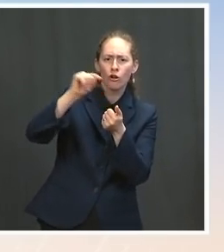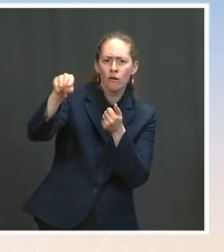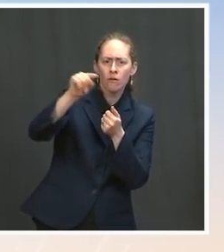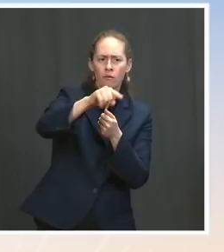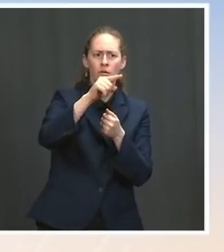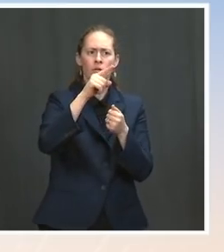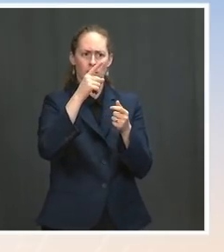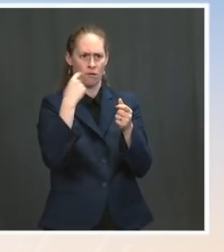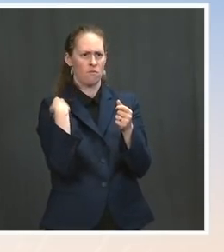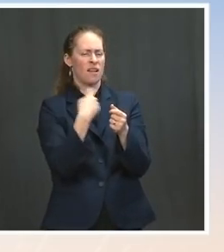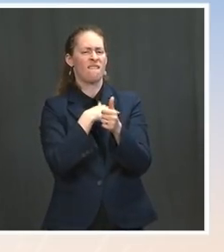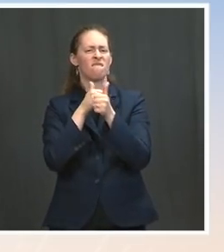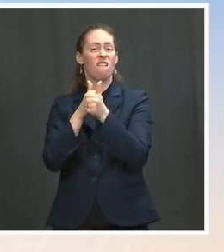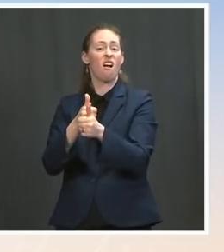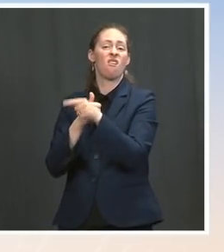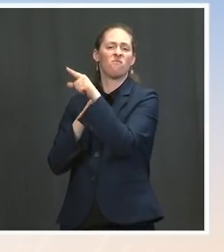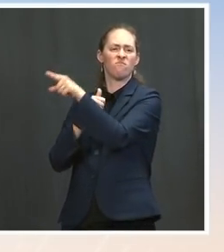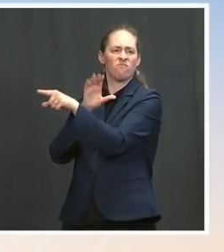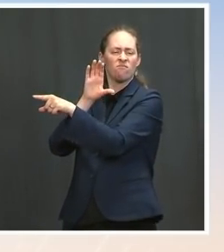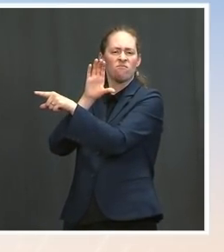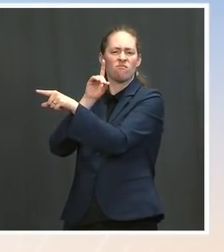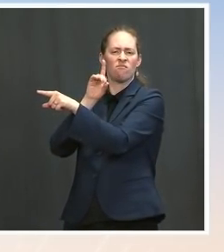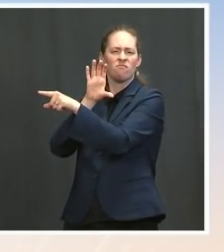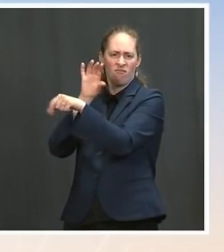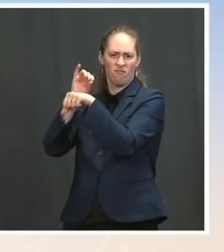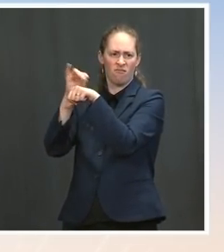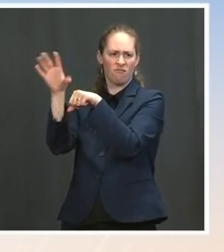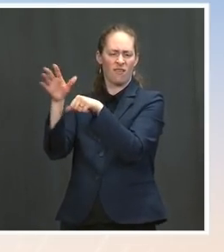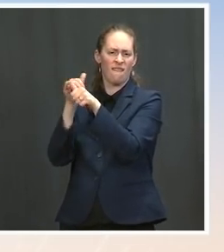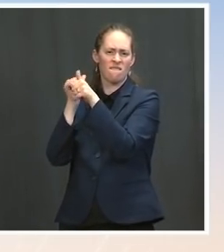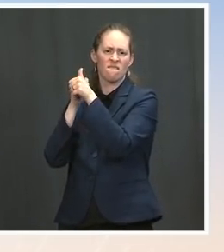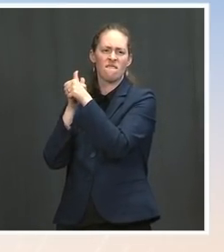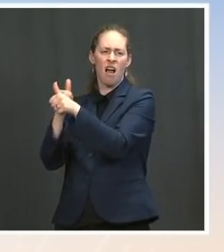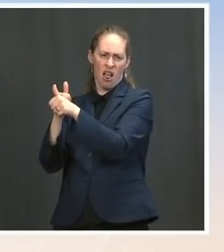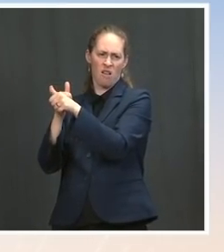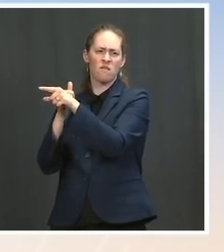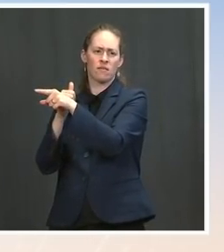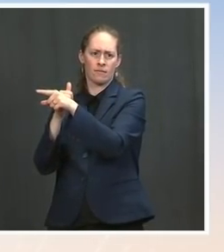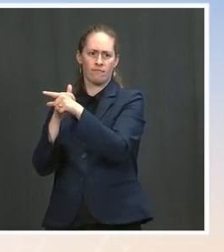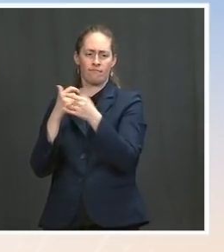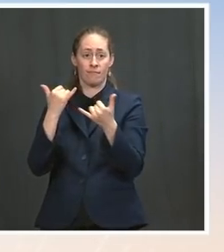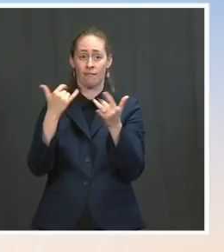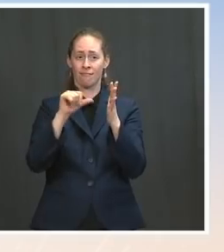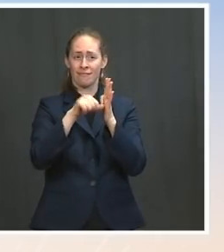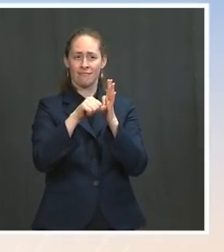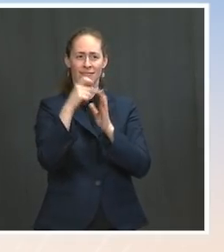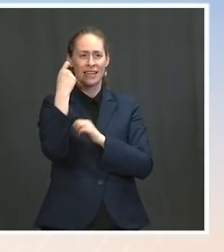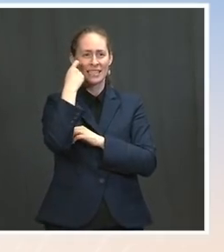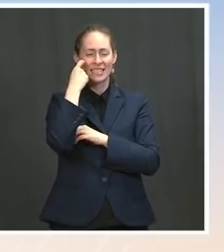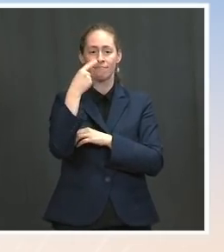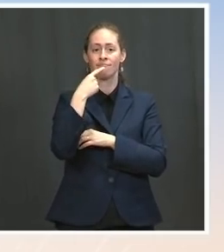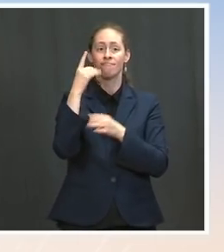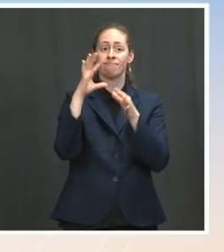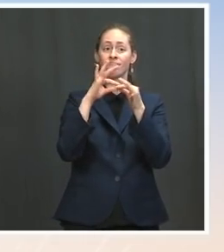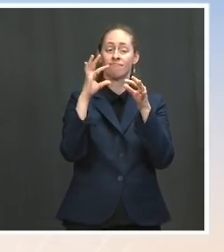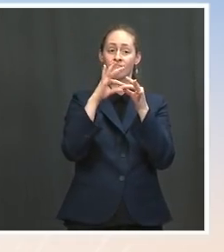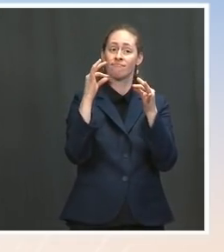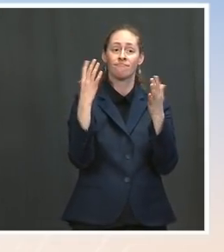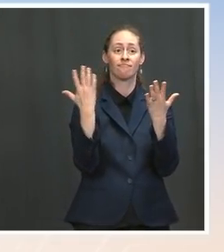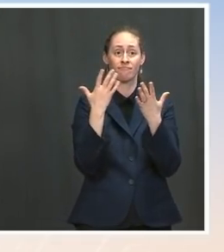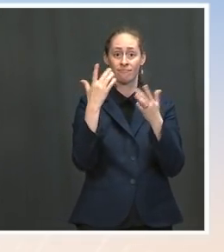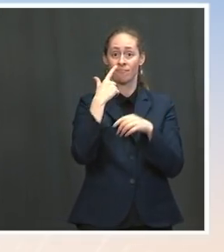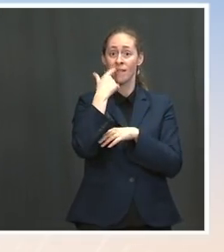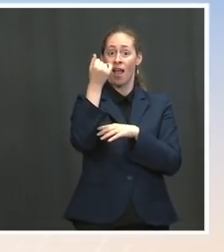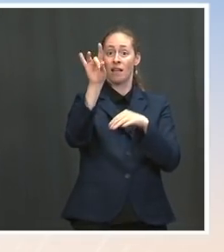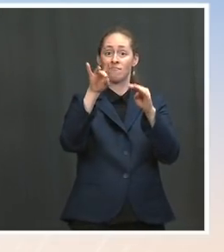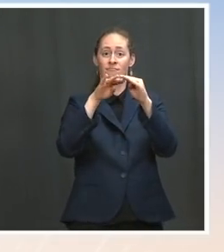extensive period of time where children under the age of 18 have been eligible. Obviously, these allocations are distributed across states, but of course they've been